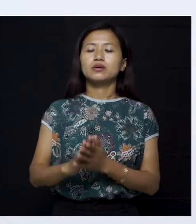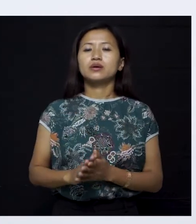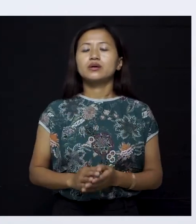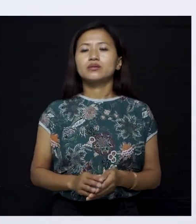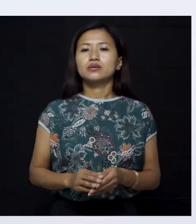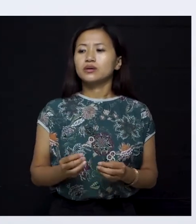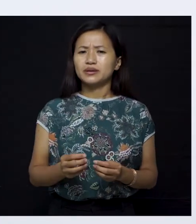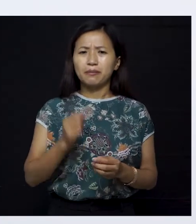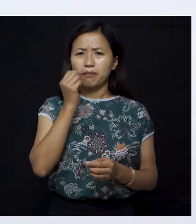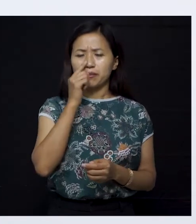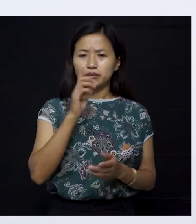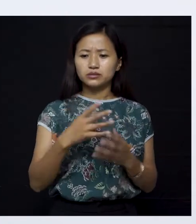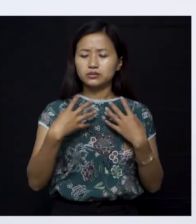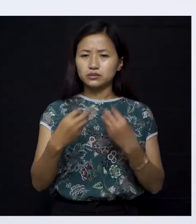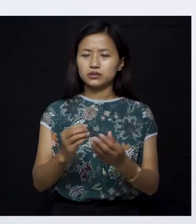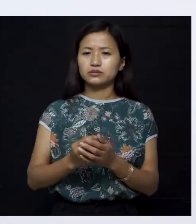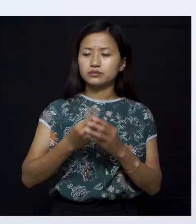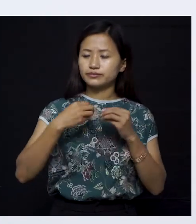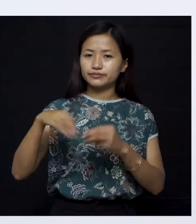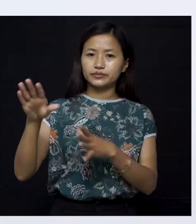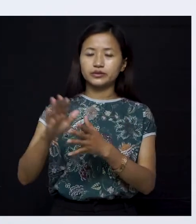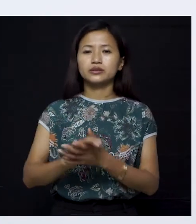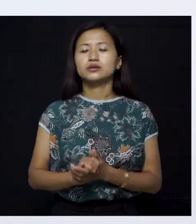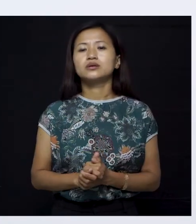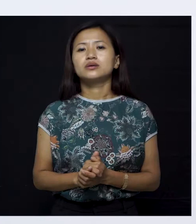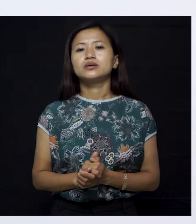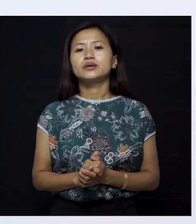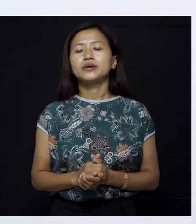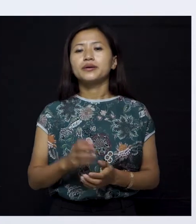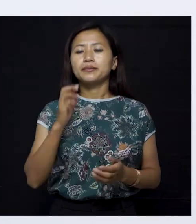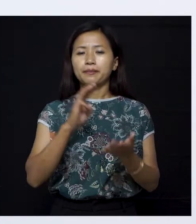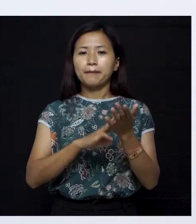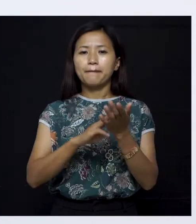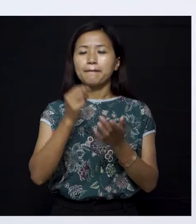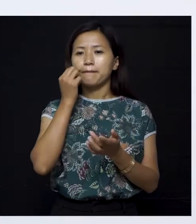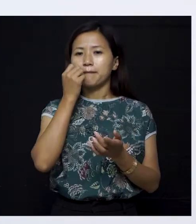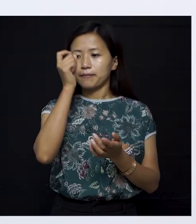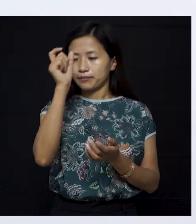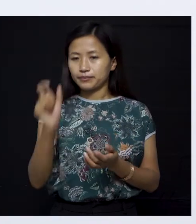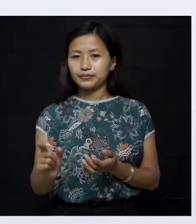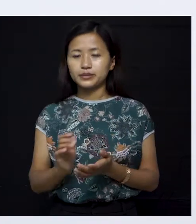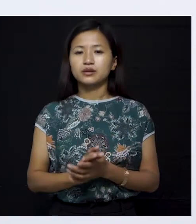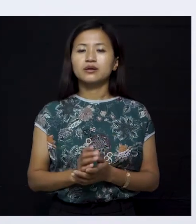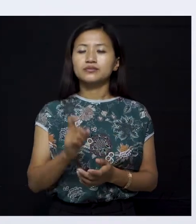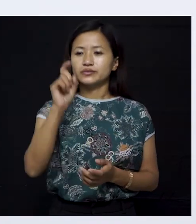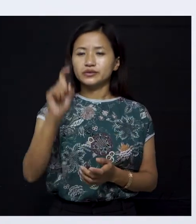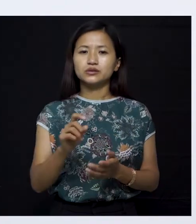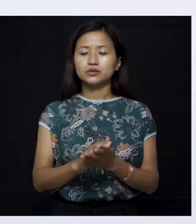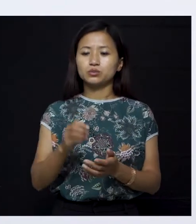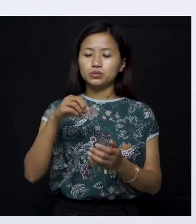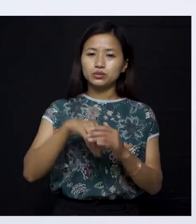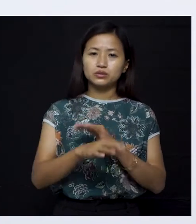rope to be taken away. Why? Because Michael's body was not found, and if they find Michael's body, they would need the rope to